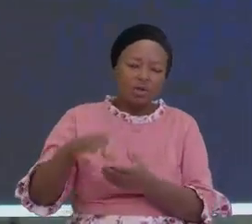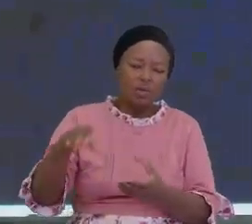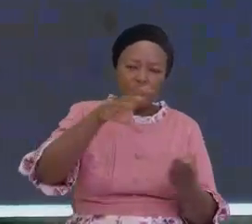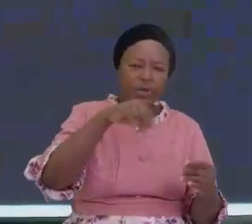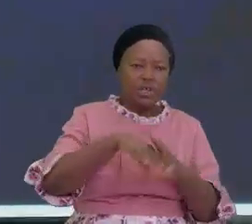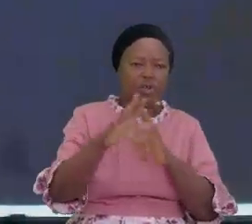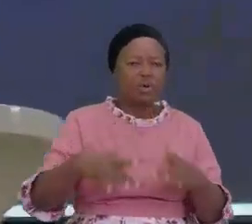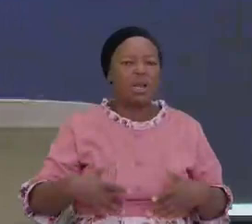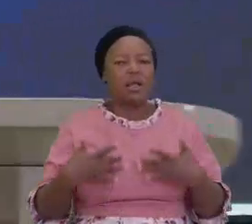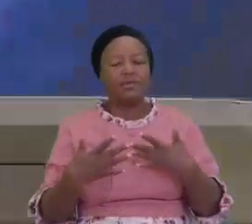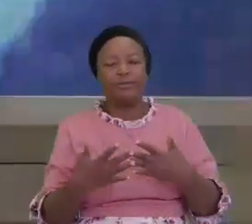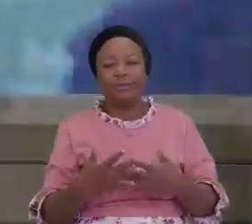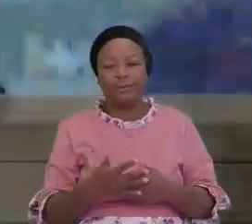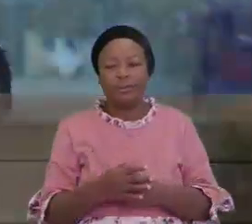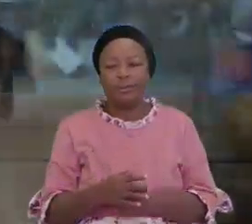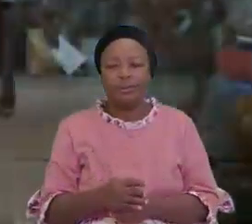life.